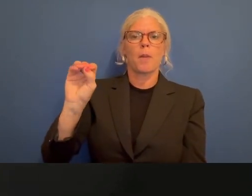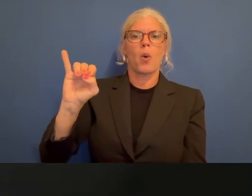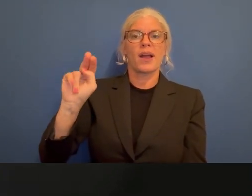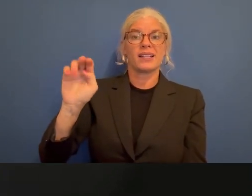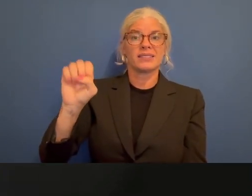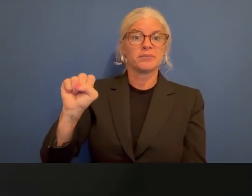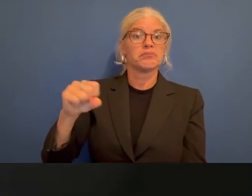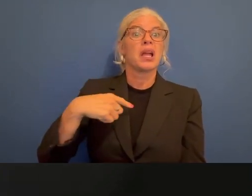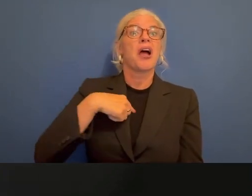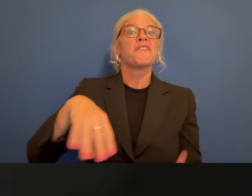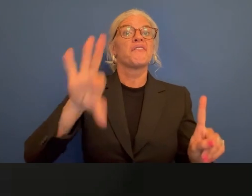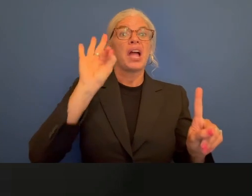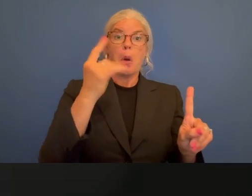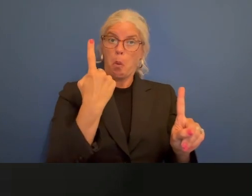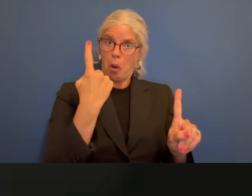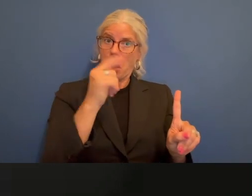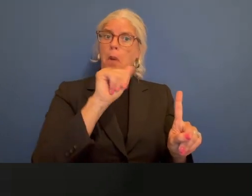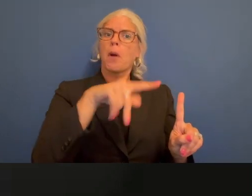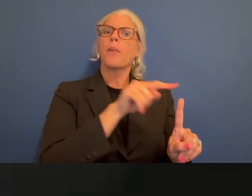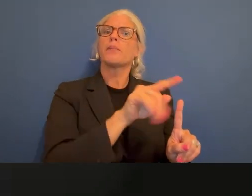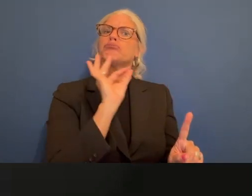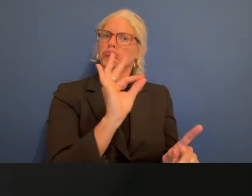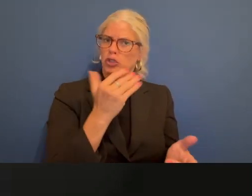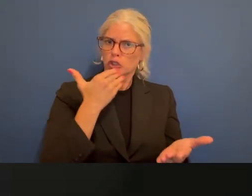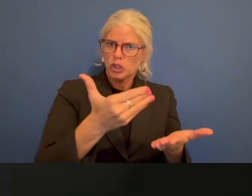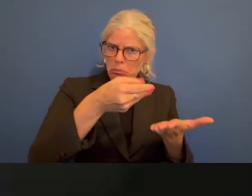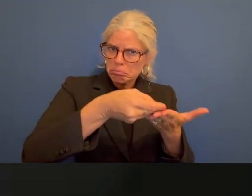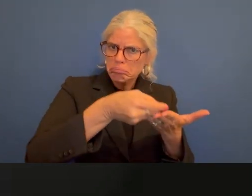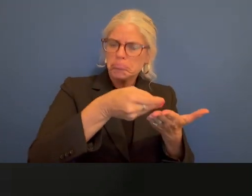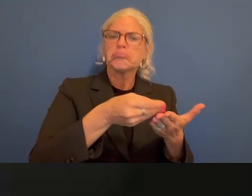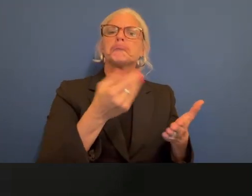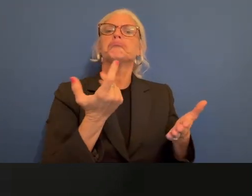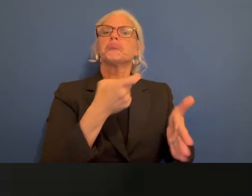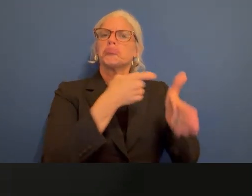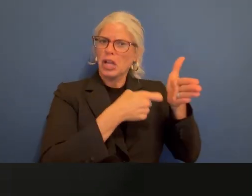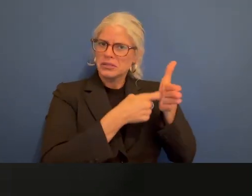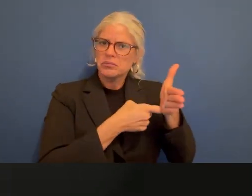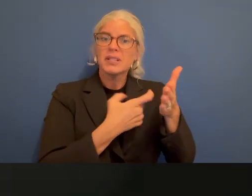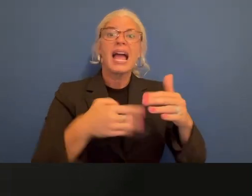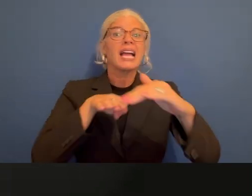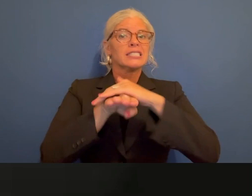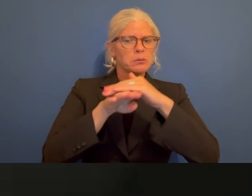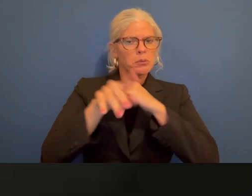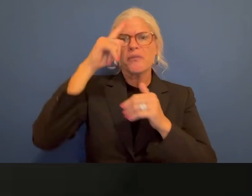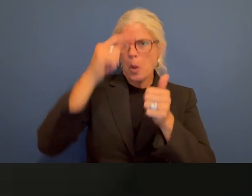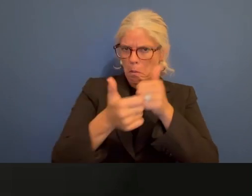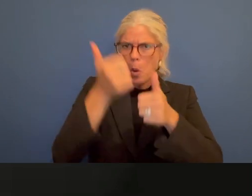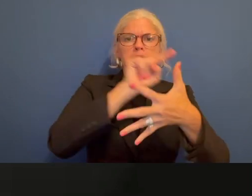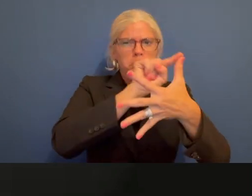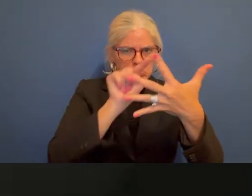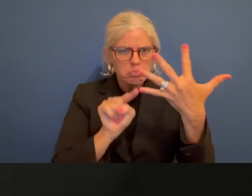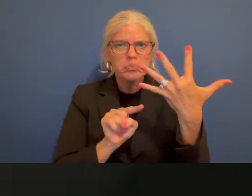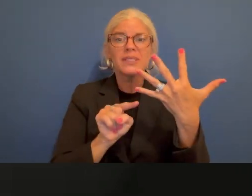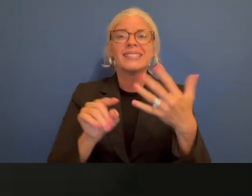Moines, I did find one that, was reasonably priced, was accessible for